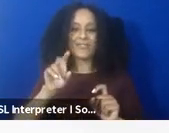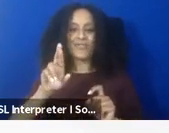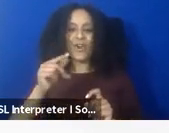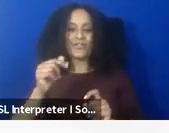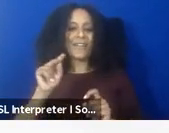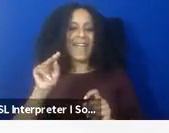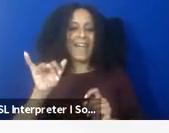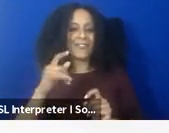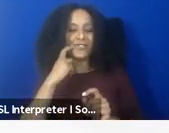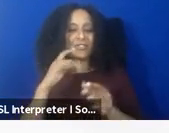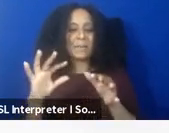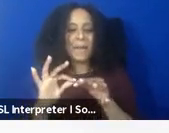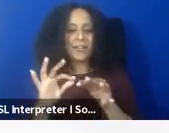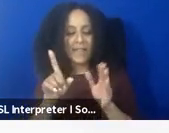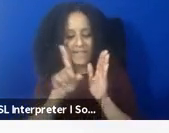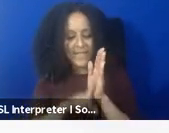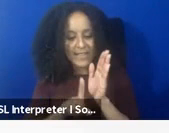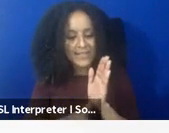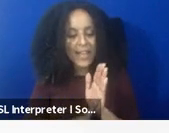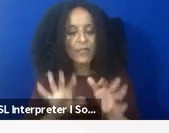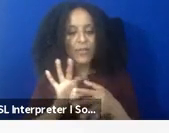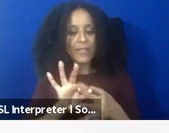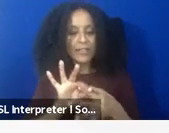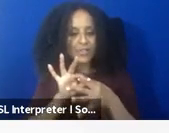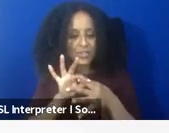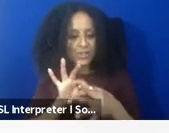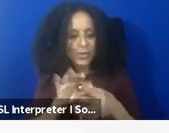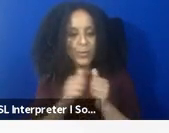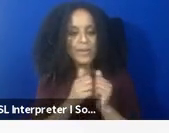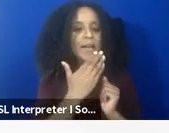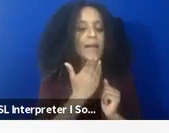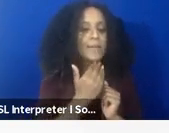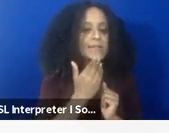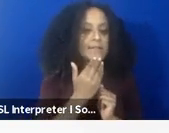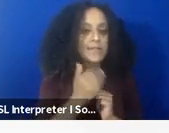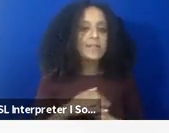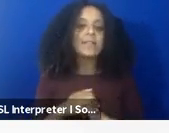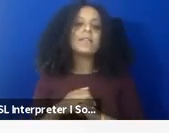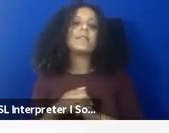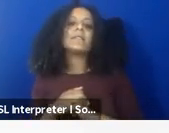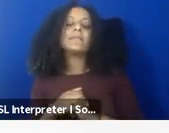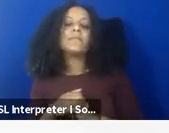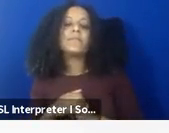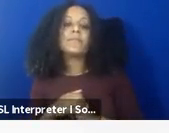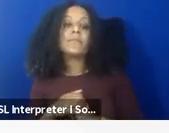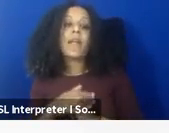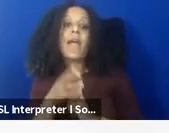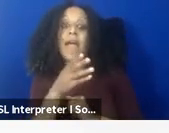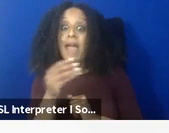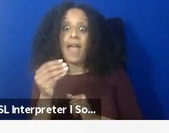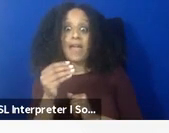mentioned. So they investigated the relationship between diabetes, vestibular function, and their evidence was very